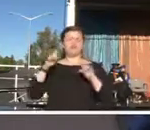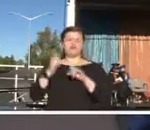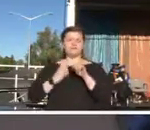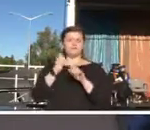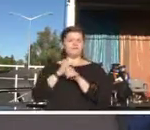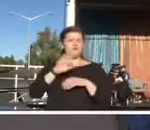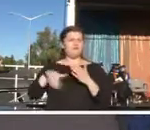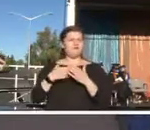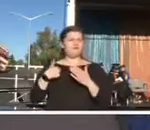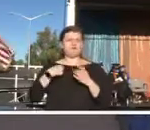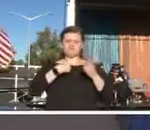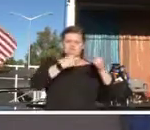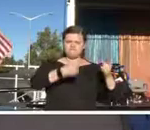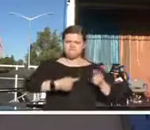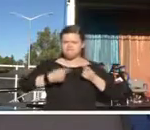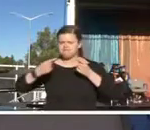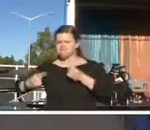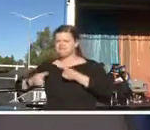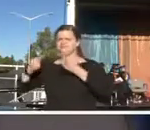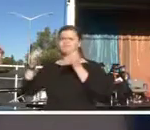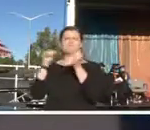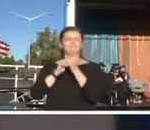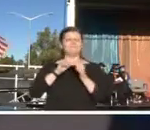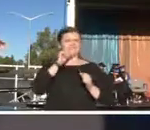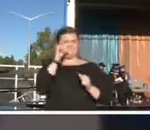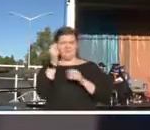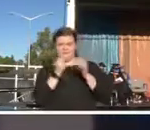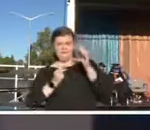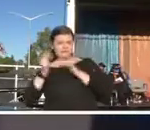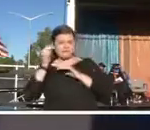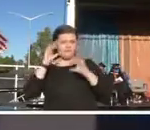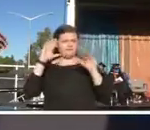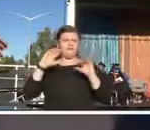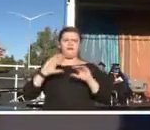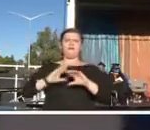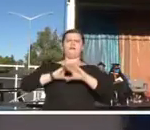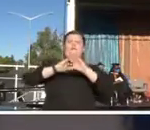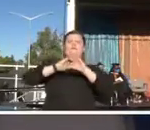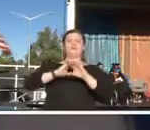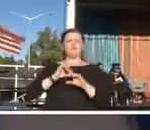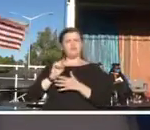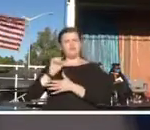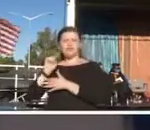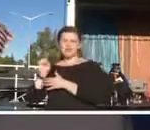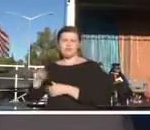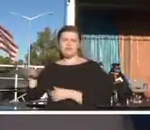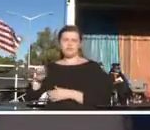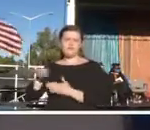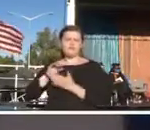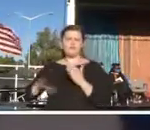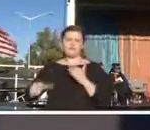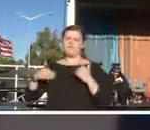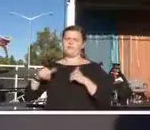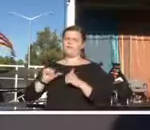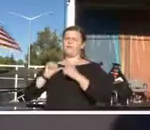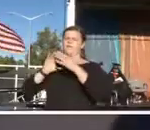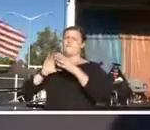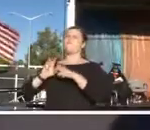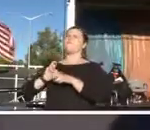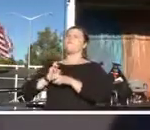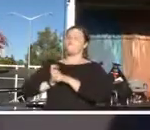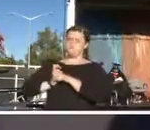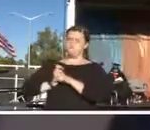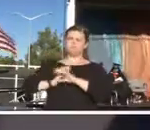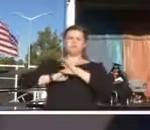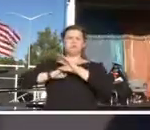struggled with unexpected obstacles, these students have faced some truly extraordinary hurdles. They have endured a COVID